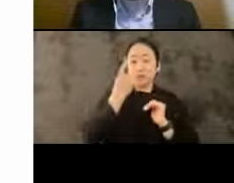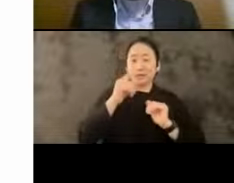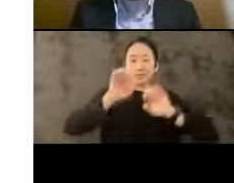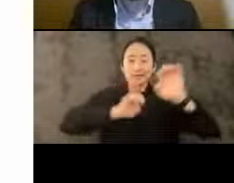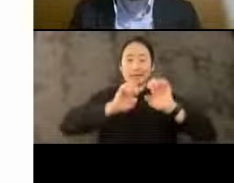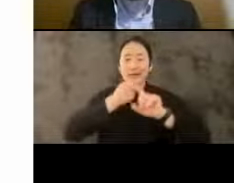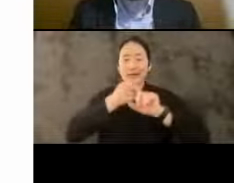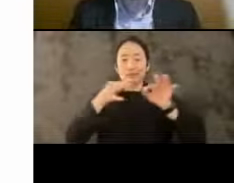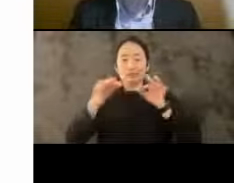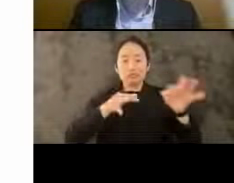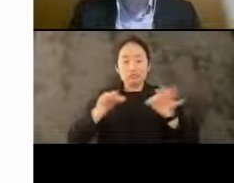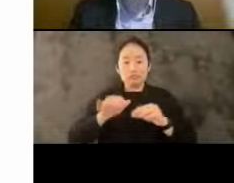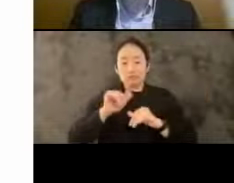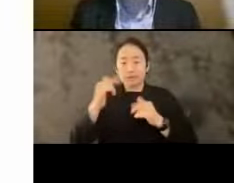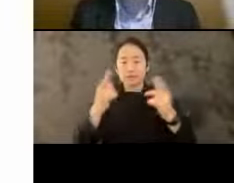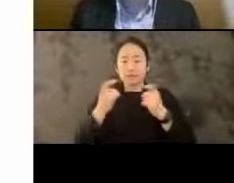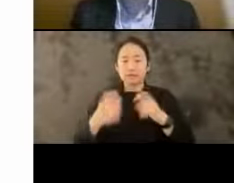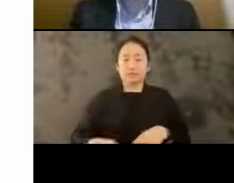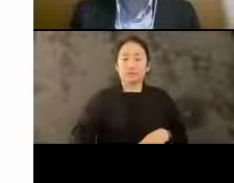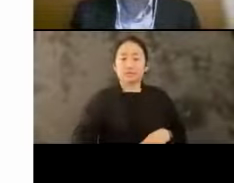so far?